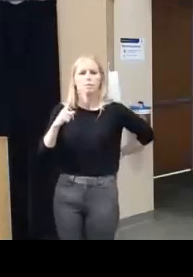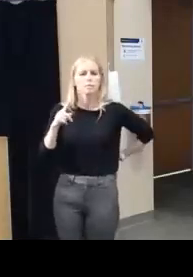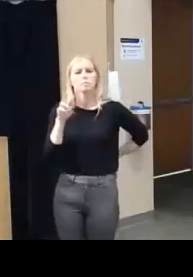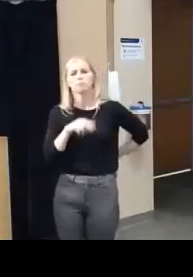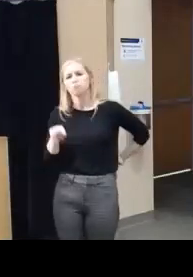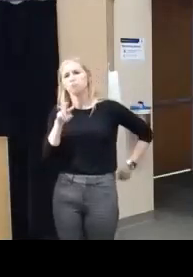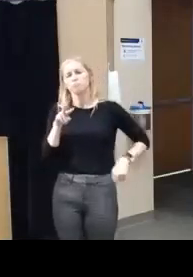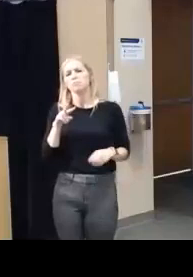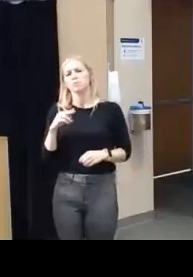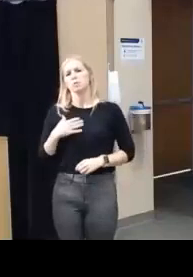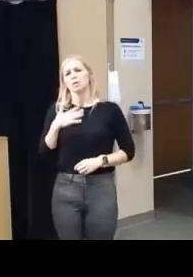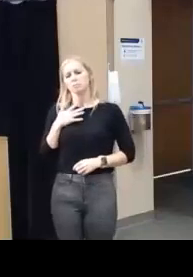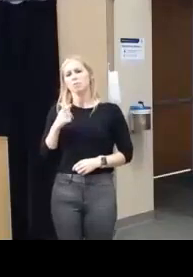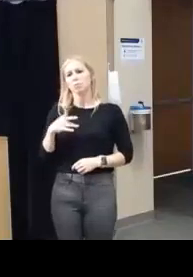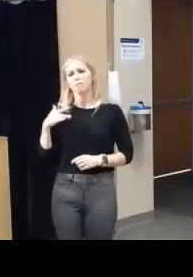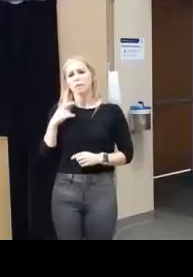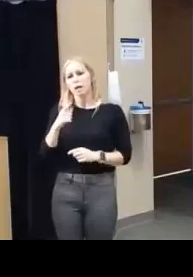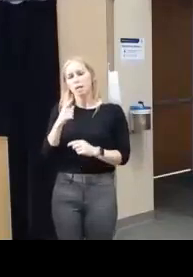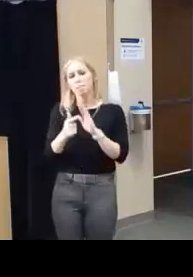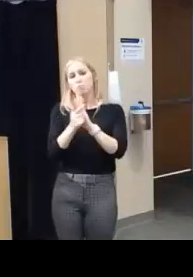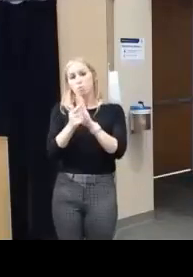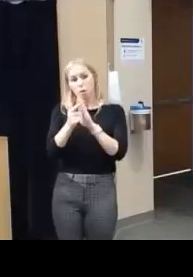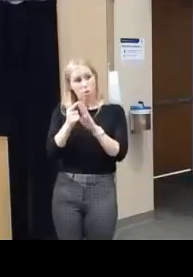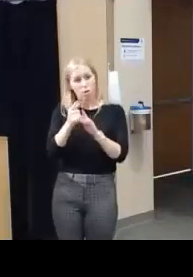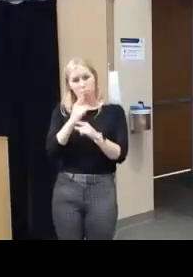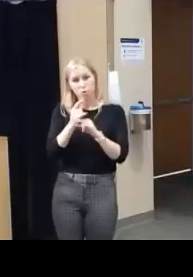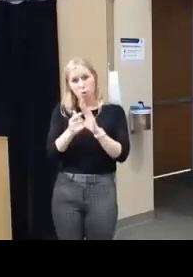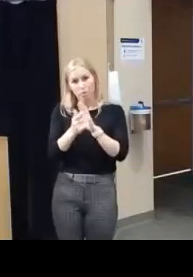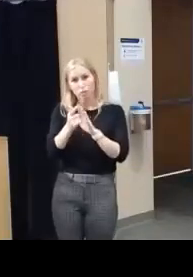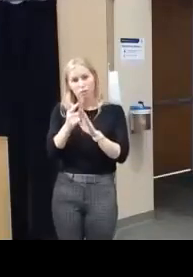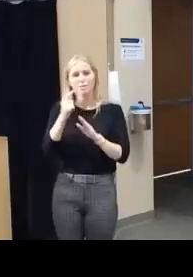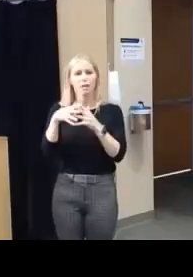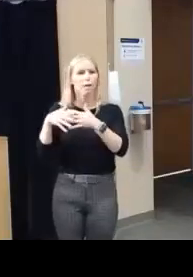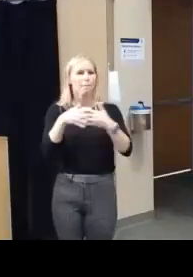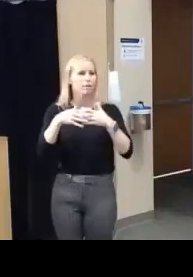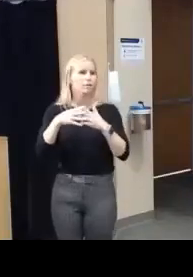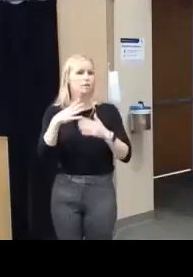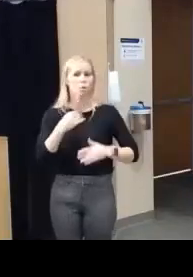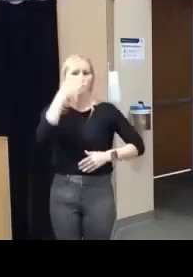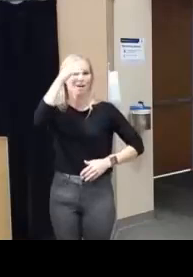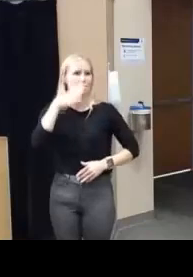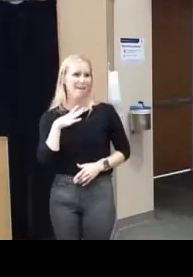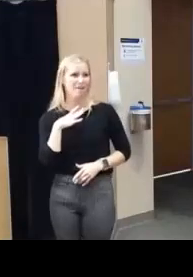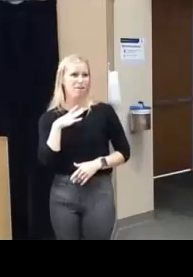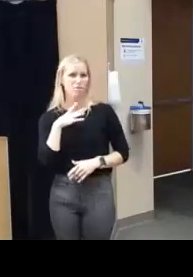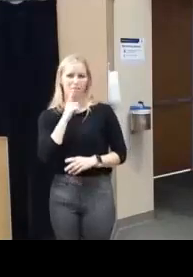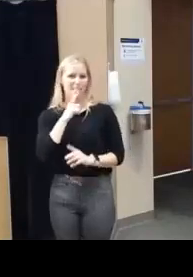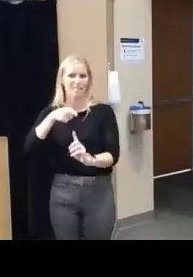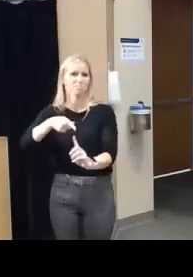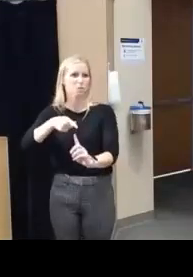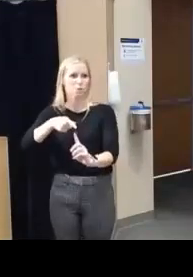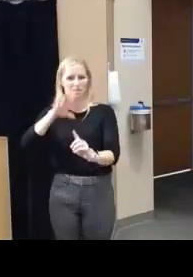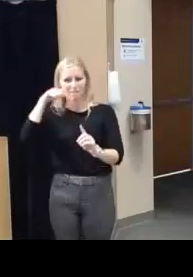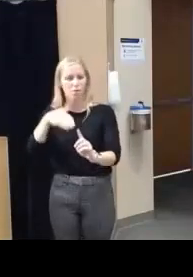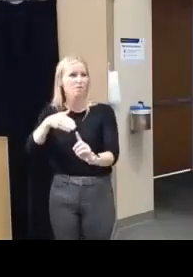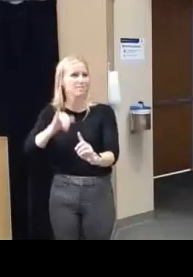that prohibition was an American white male thing. And really it wasn't, because